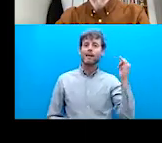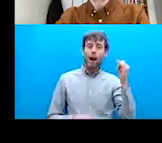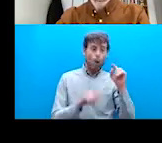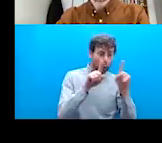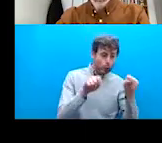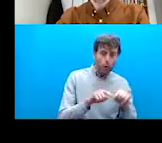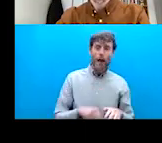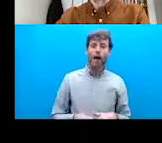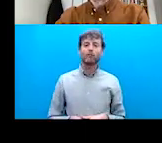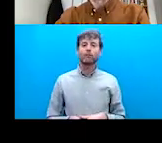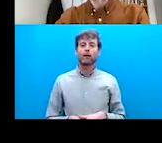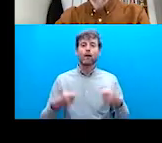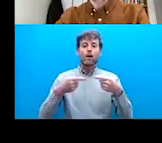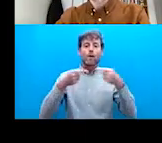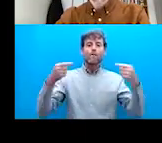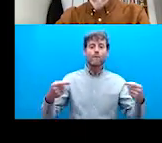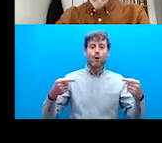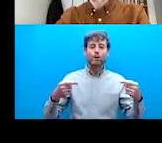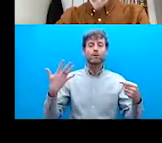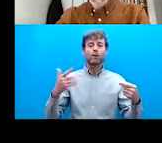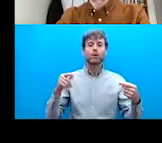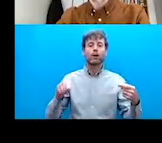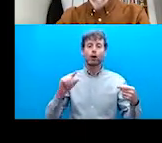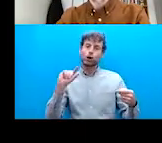circle. Now, in the scanner,